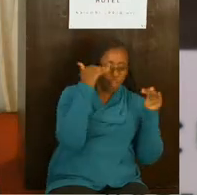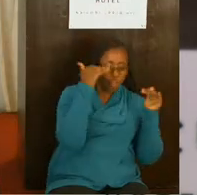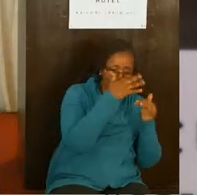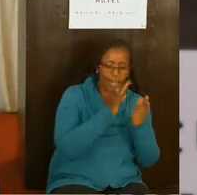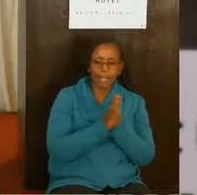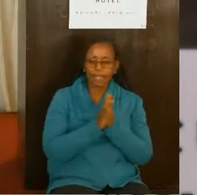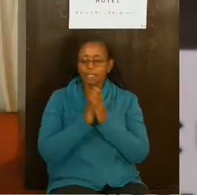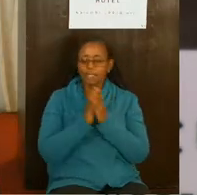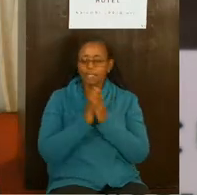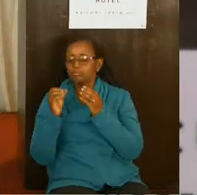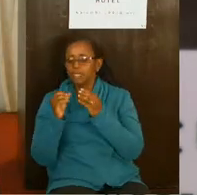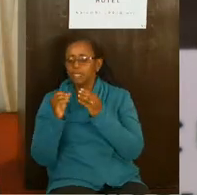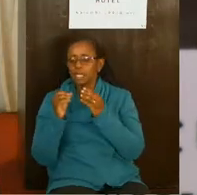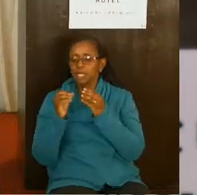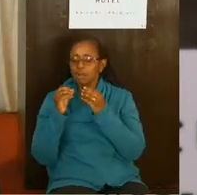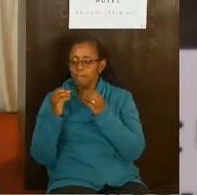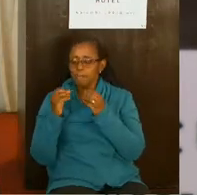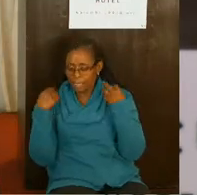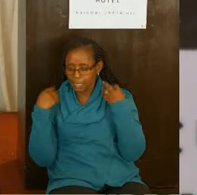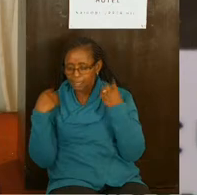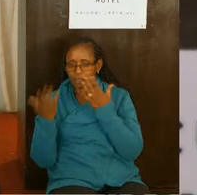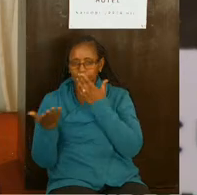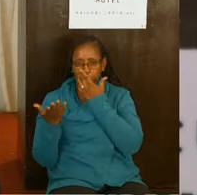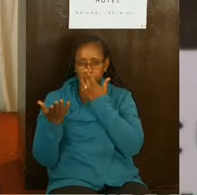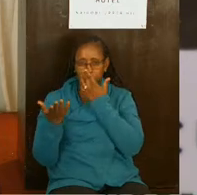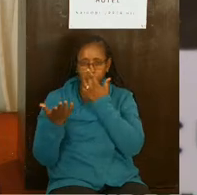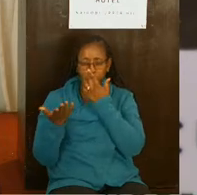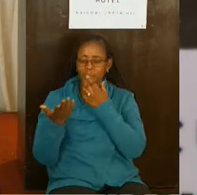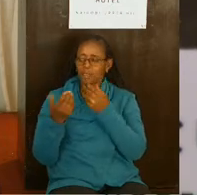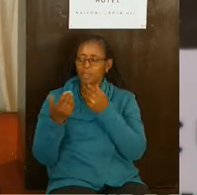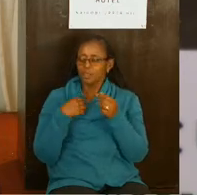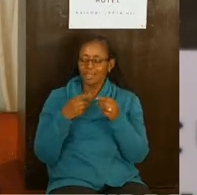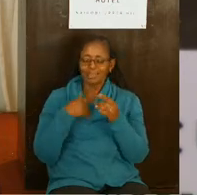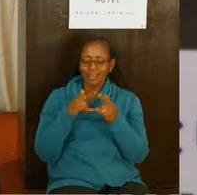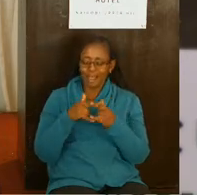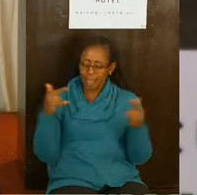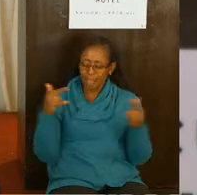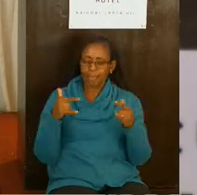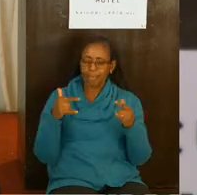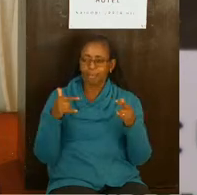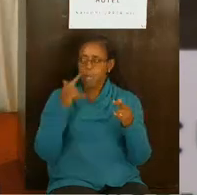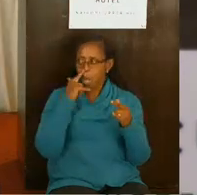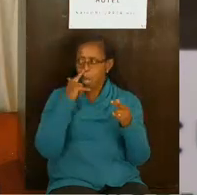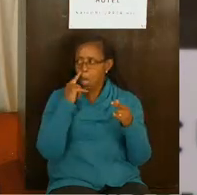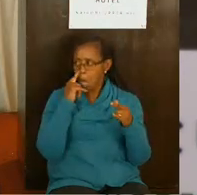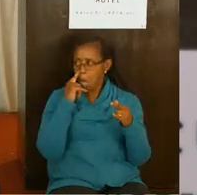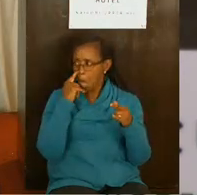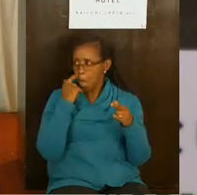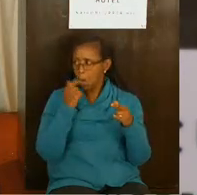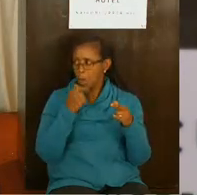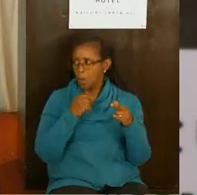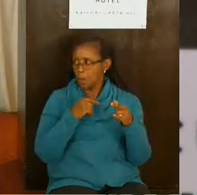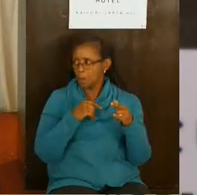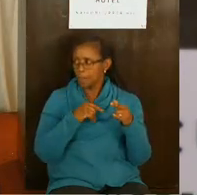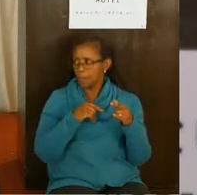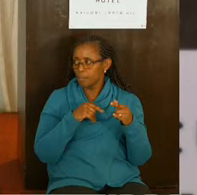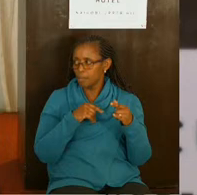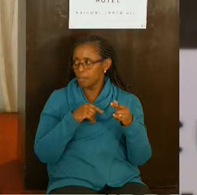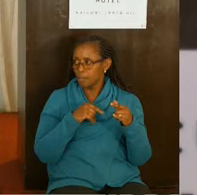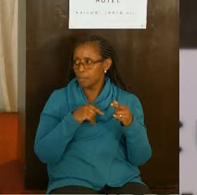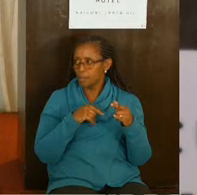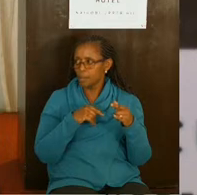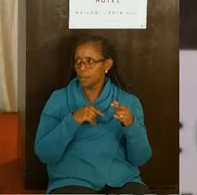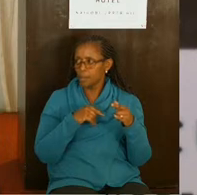there's a huge gap between Theory what was was talking about the the world declarations